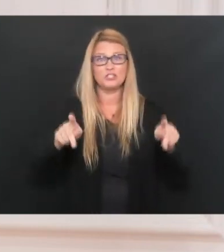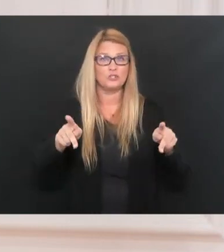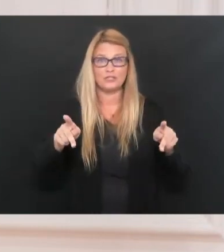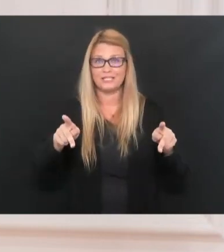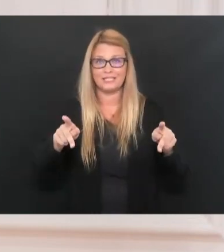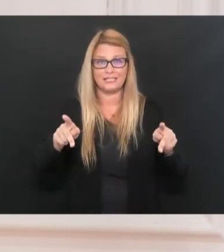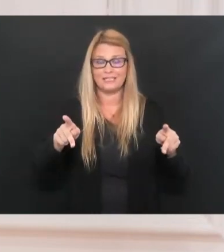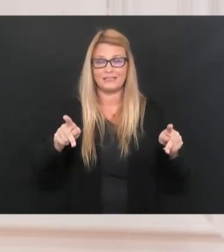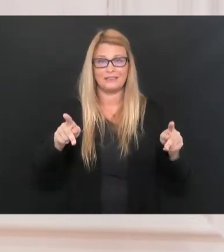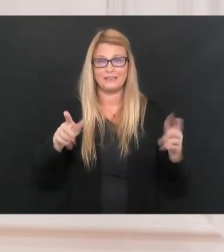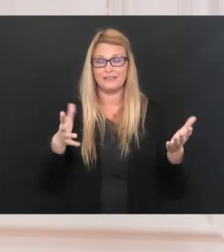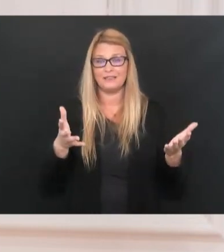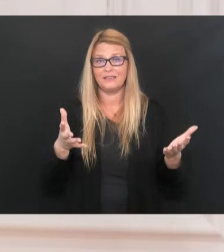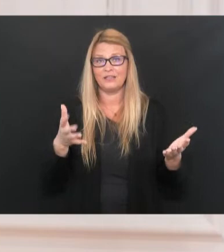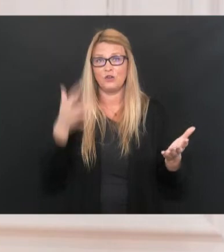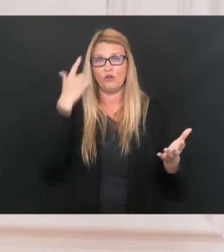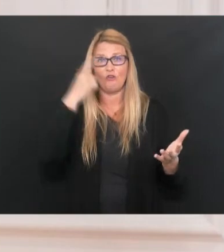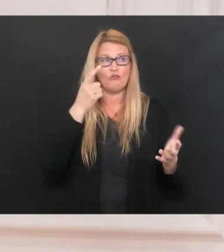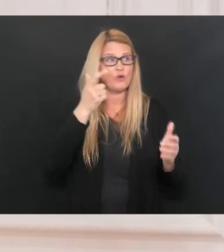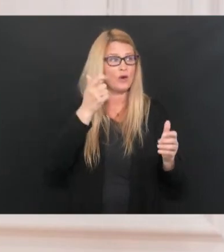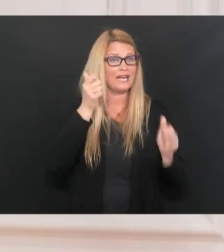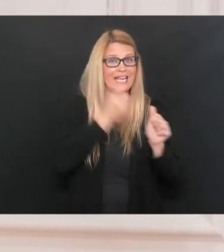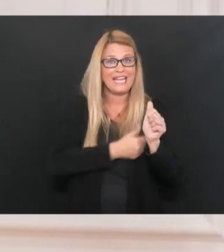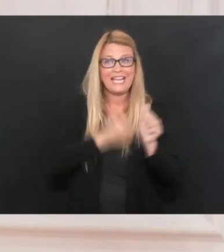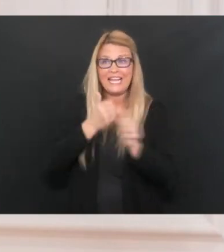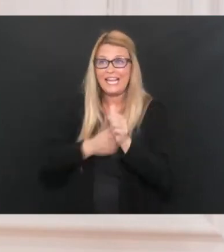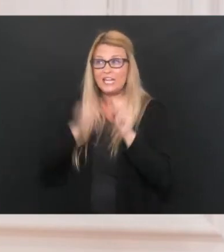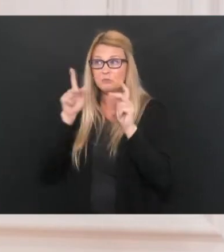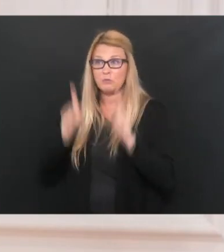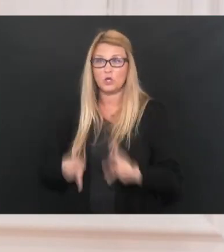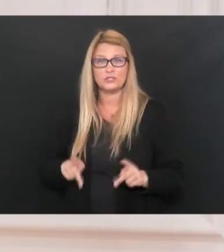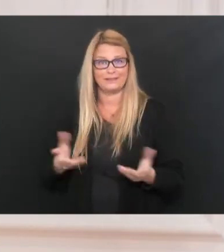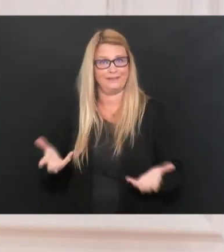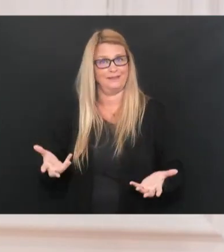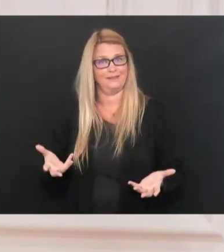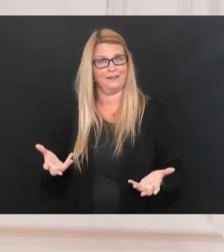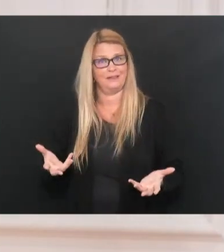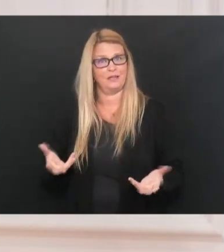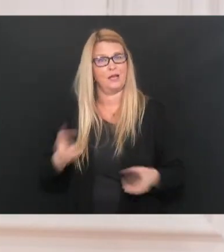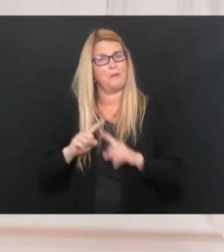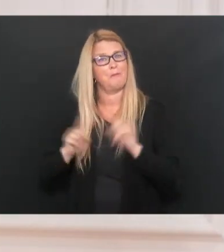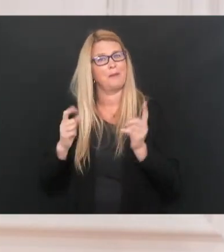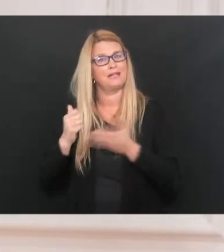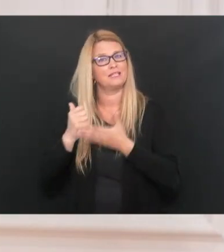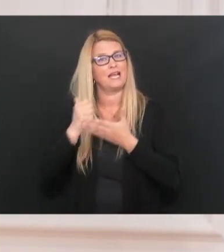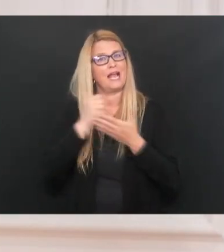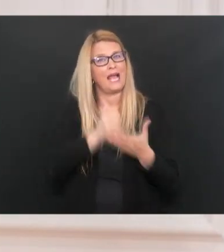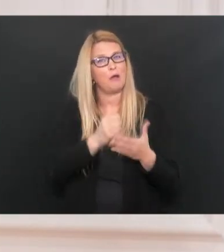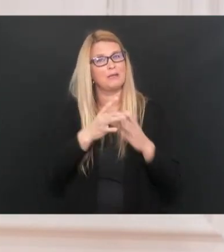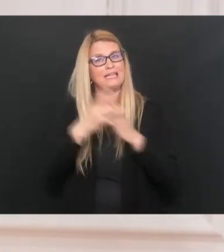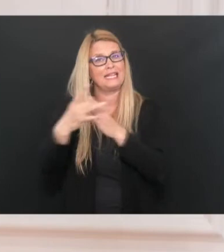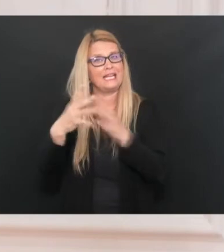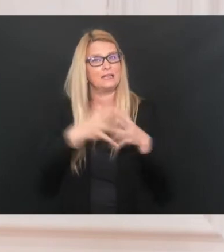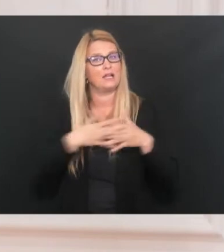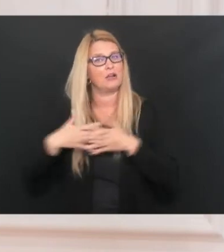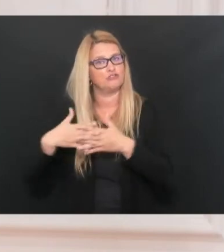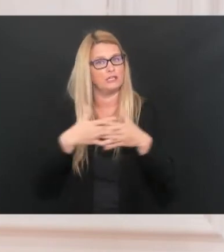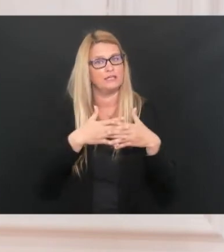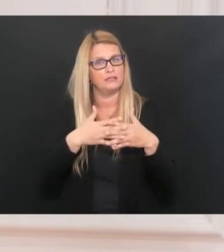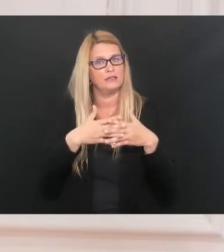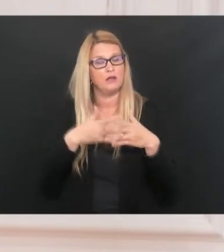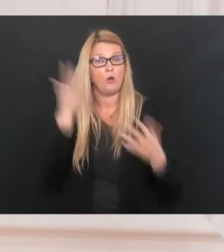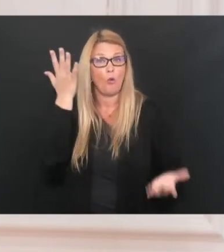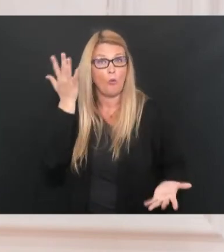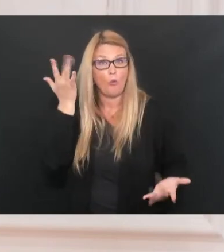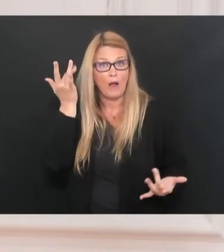each citizen, each resident of West Virginia, but also to help lead the country. Because as West